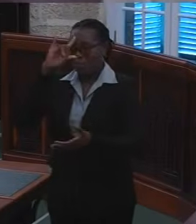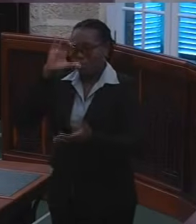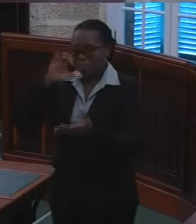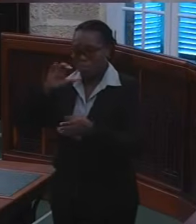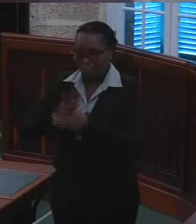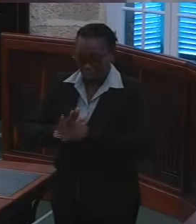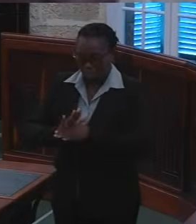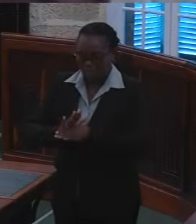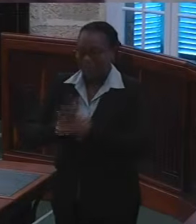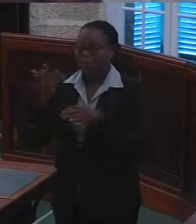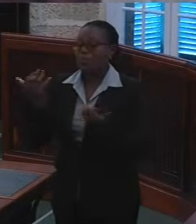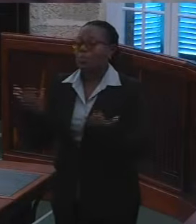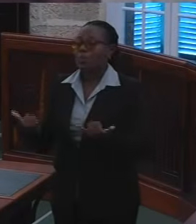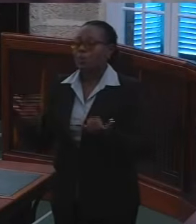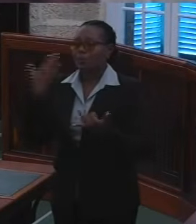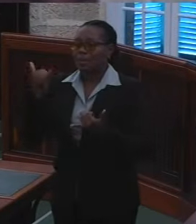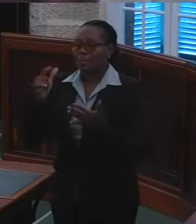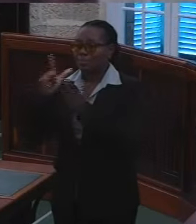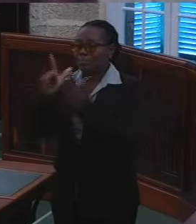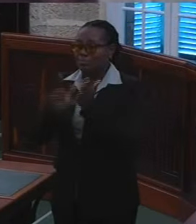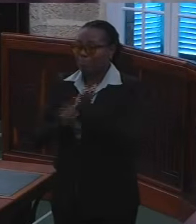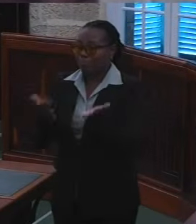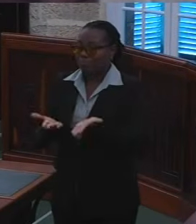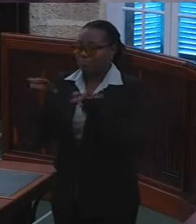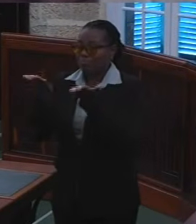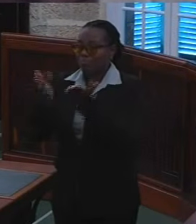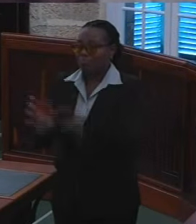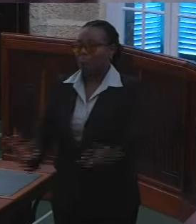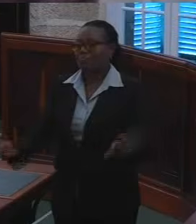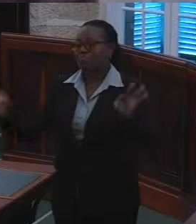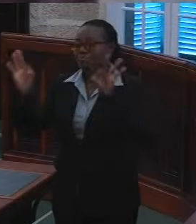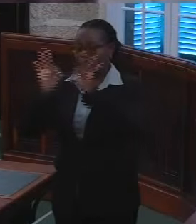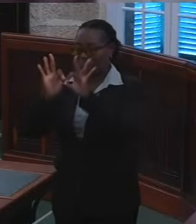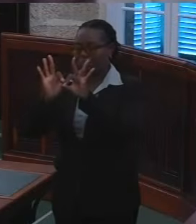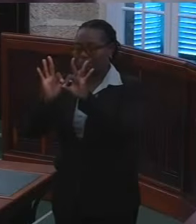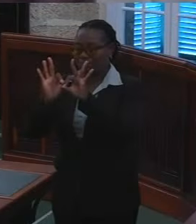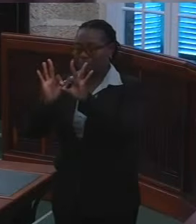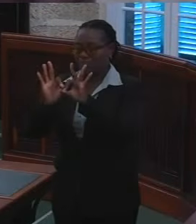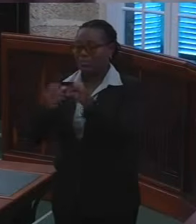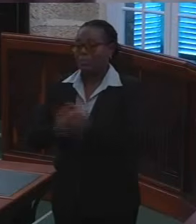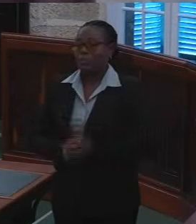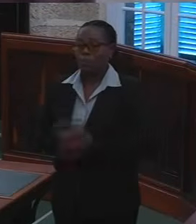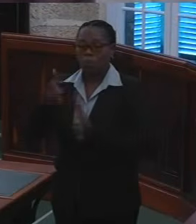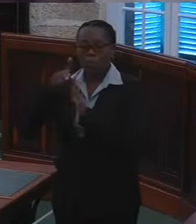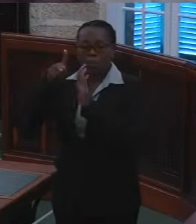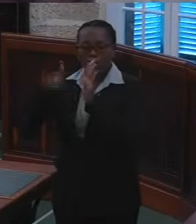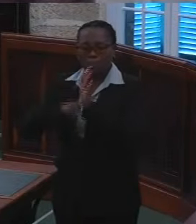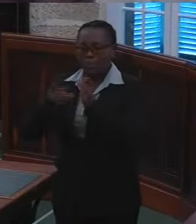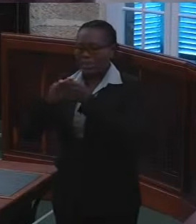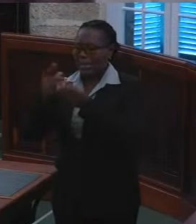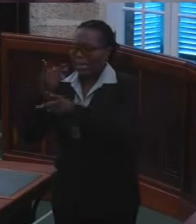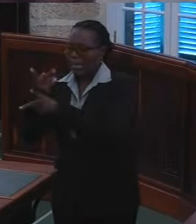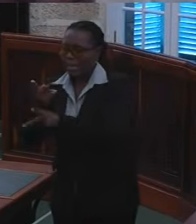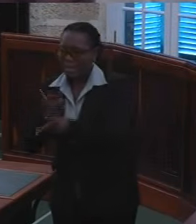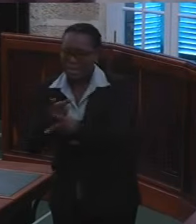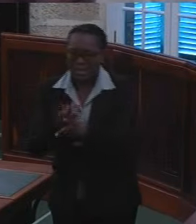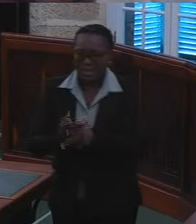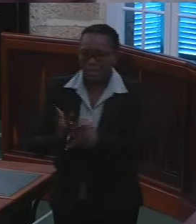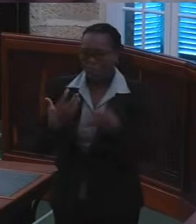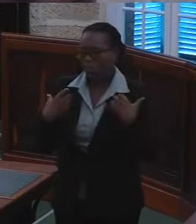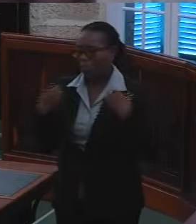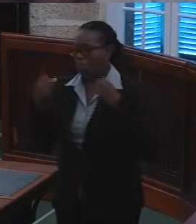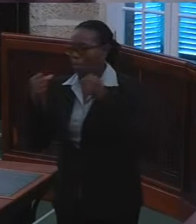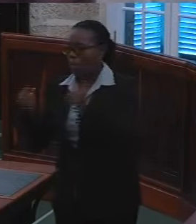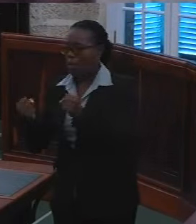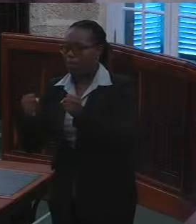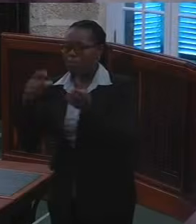important. So the policy spoke to all these things, from care, from wellness. It spoke to